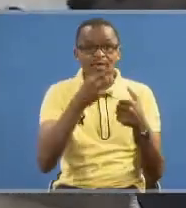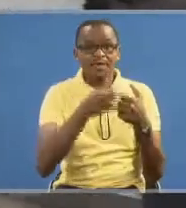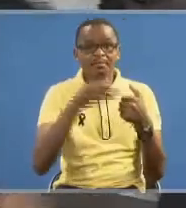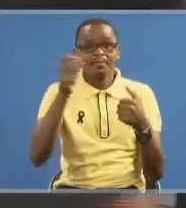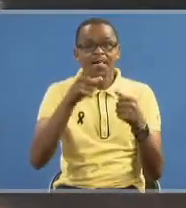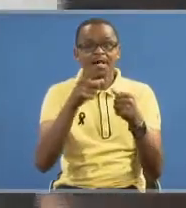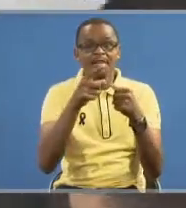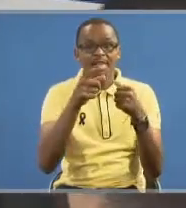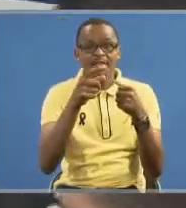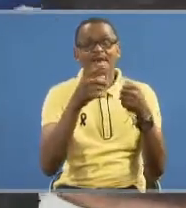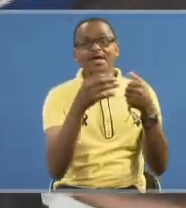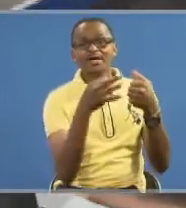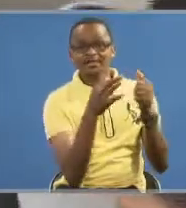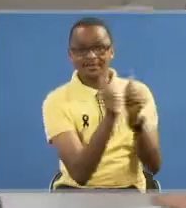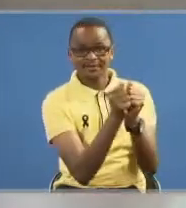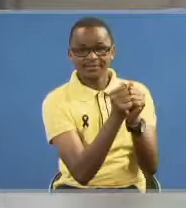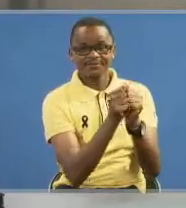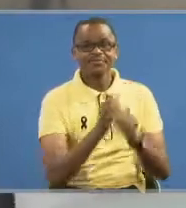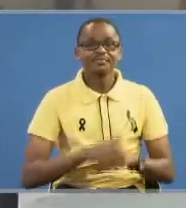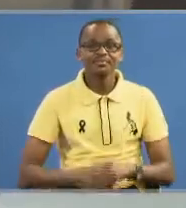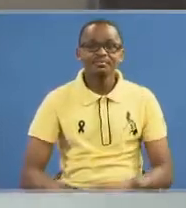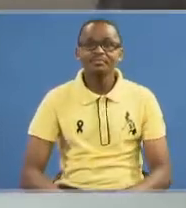October.